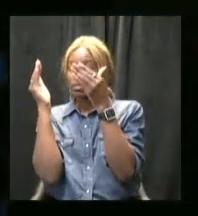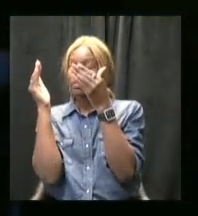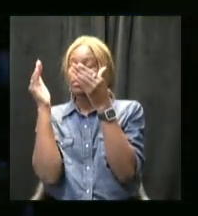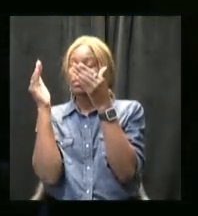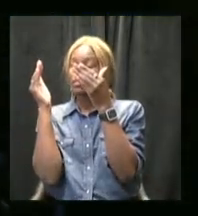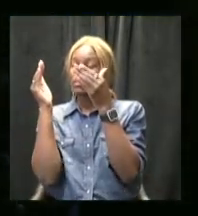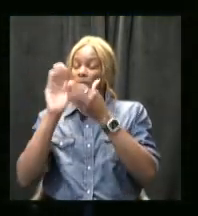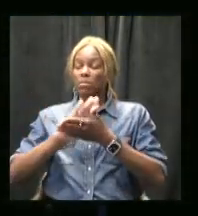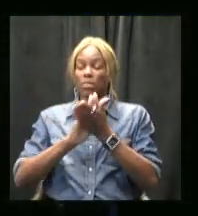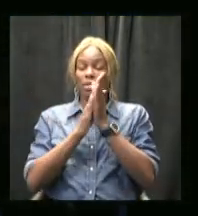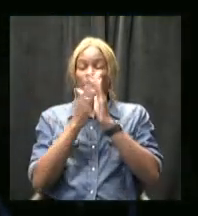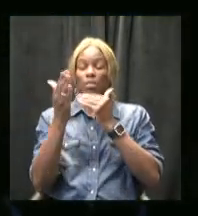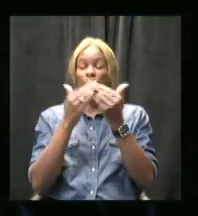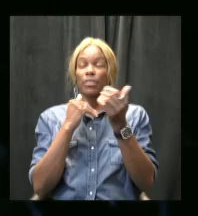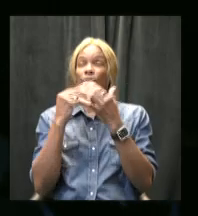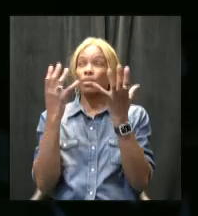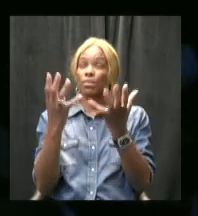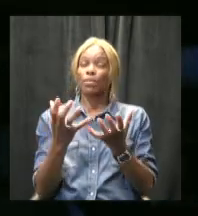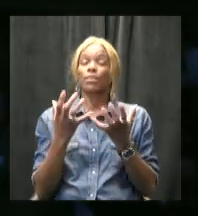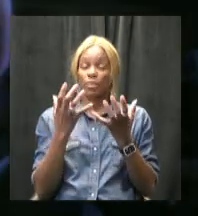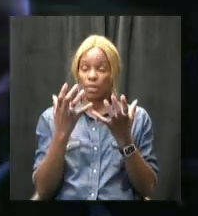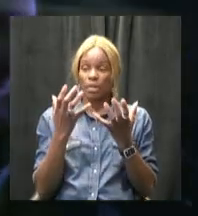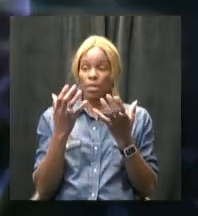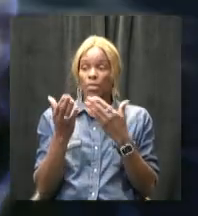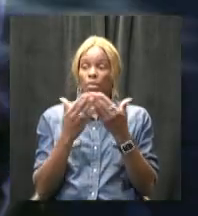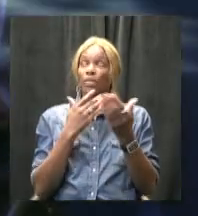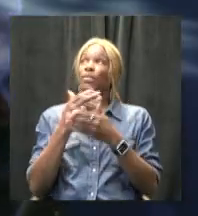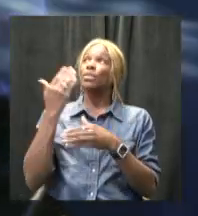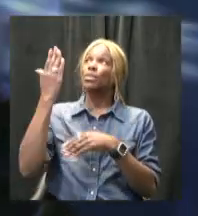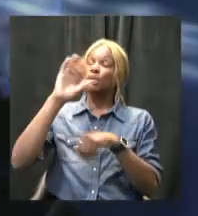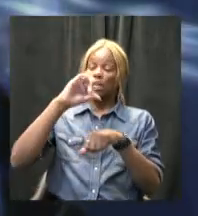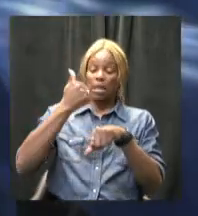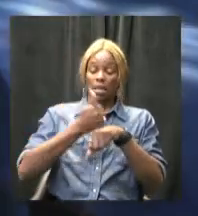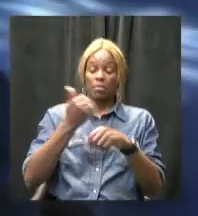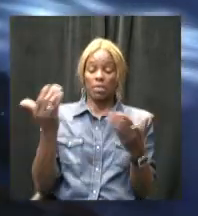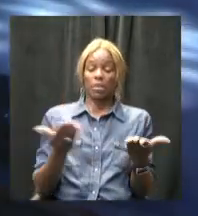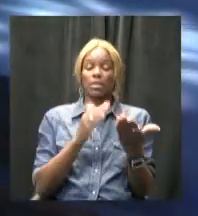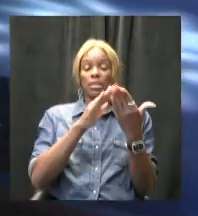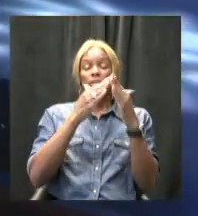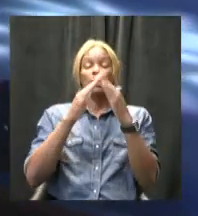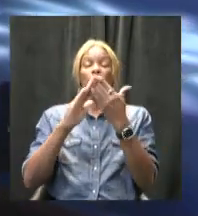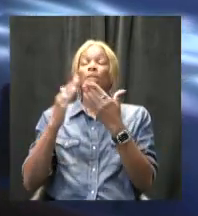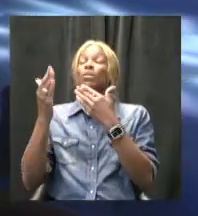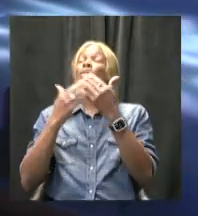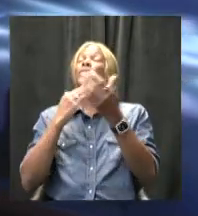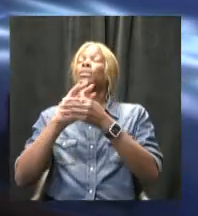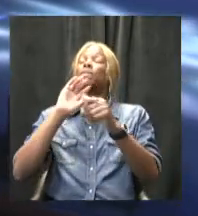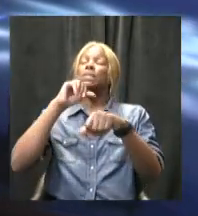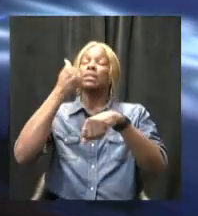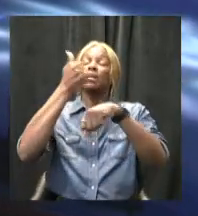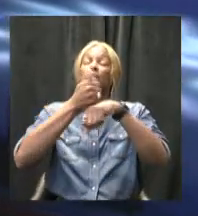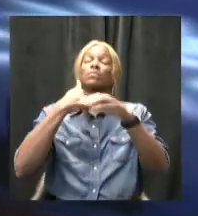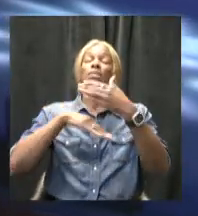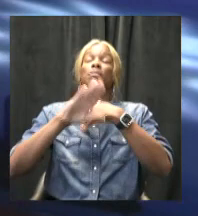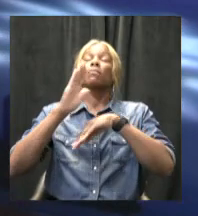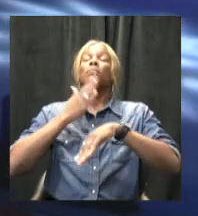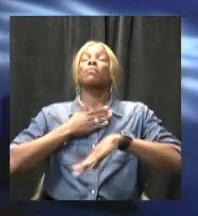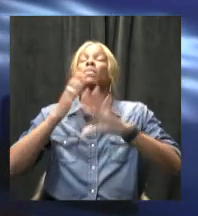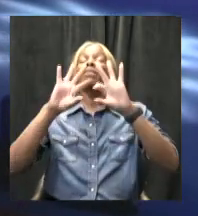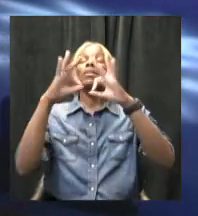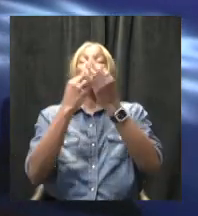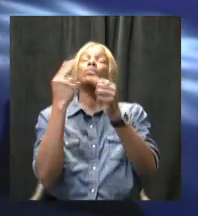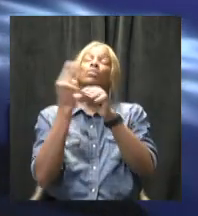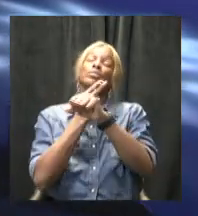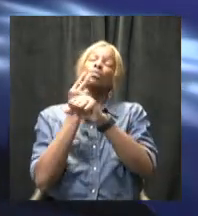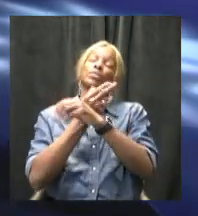to be what You've called me to be wherever You place me in the city. Wherever You place me in my family, use me,